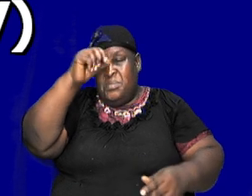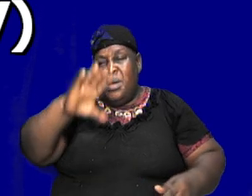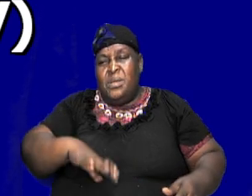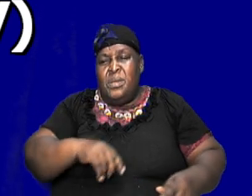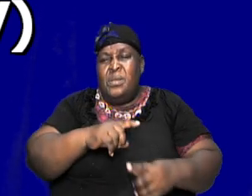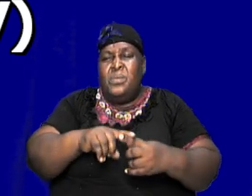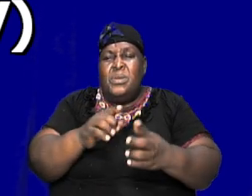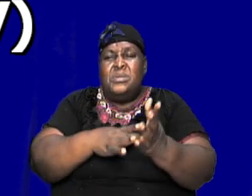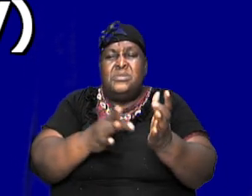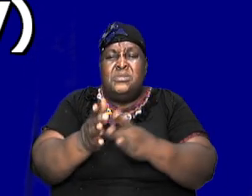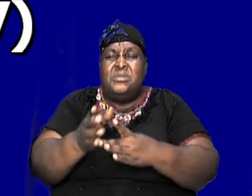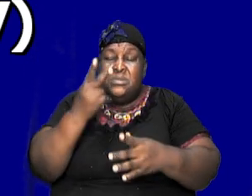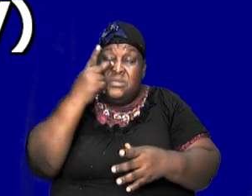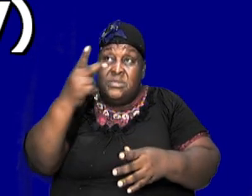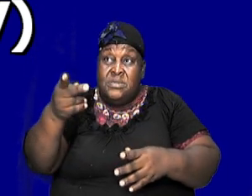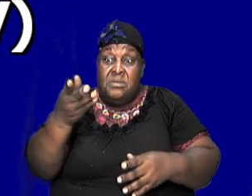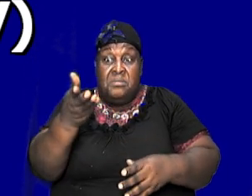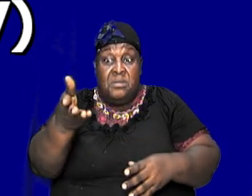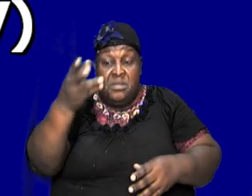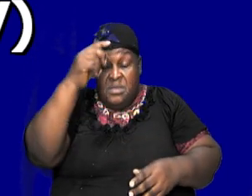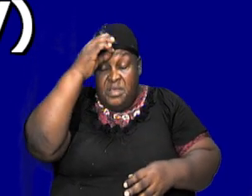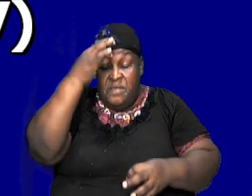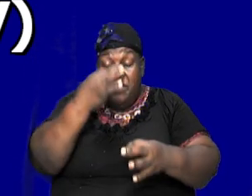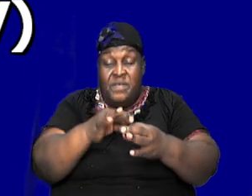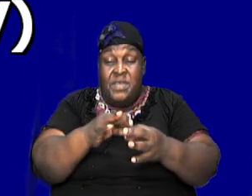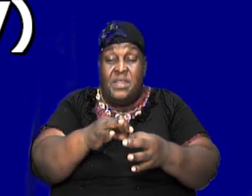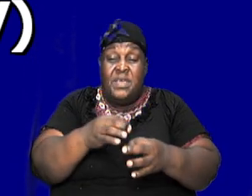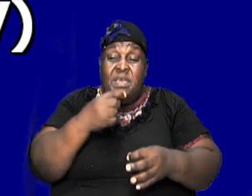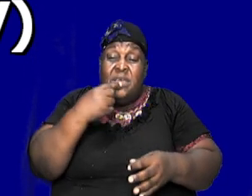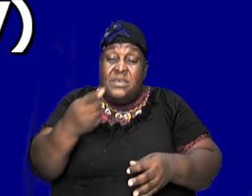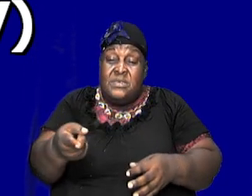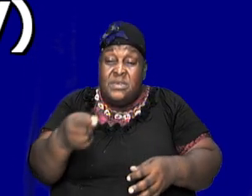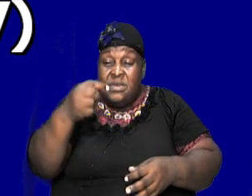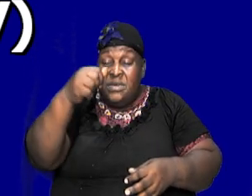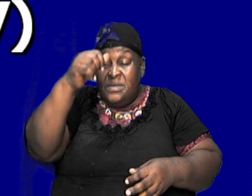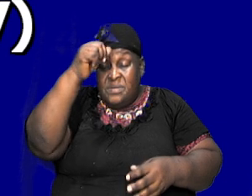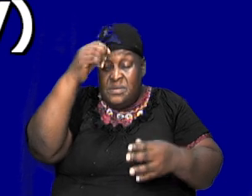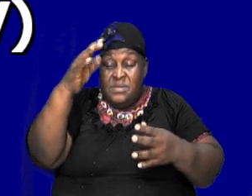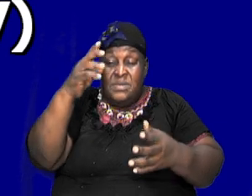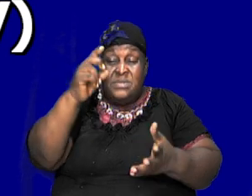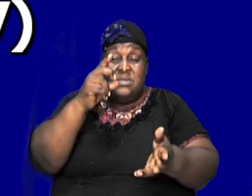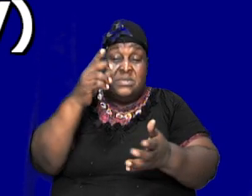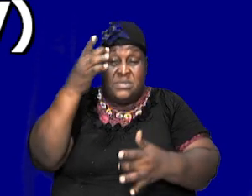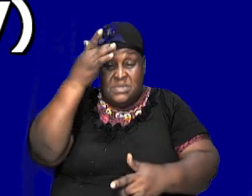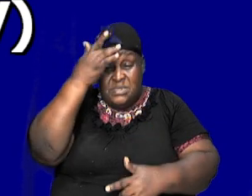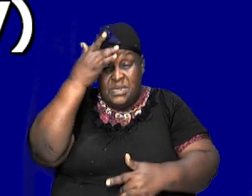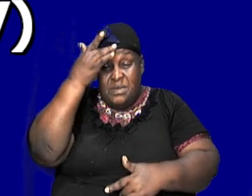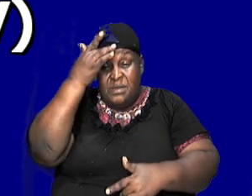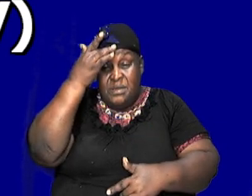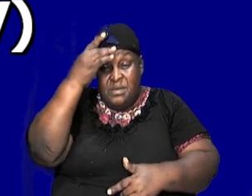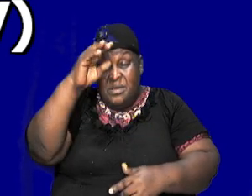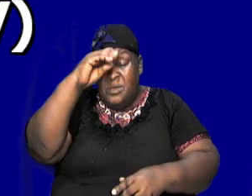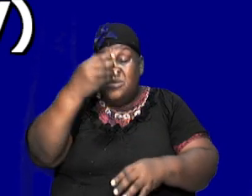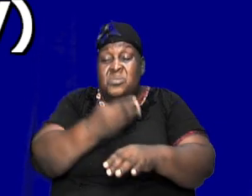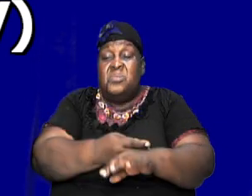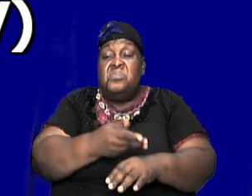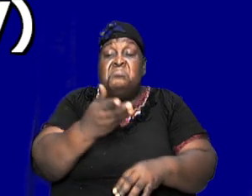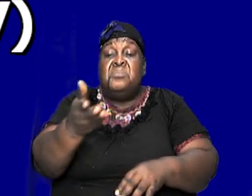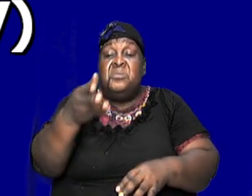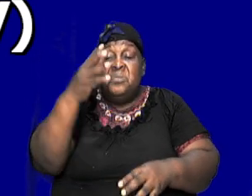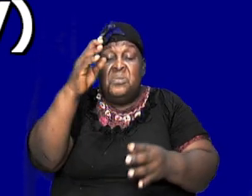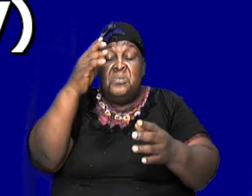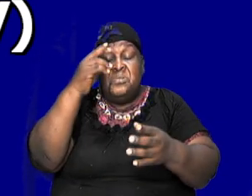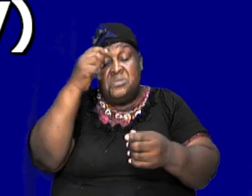saw their faith, he said unto the sick of palsy, "Son, thy sins be forgiven